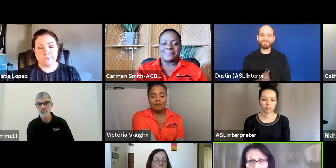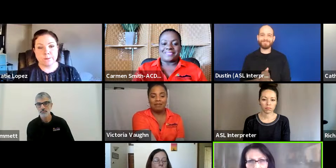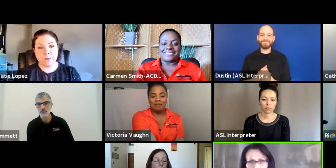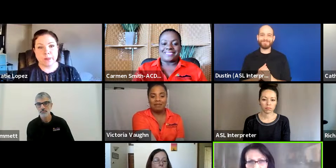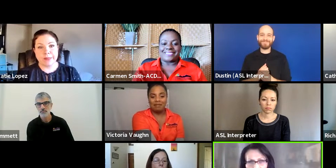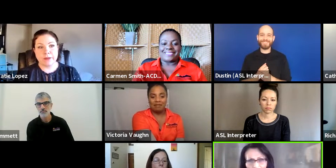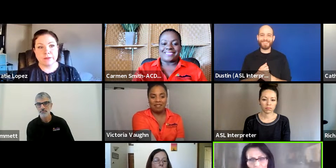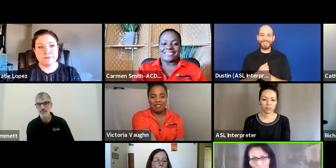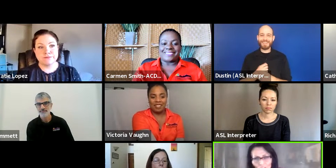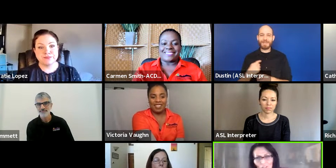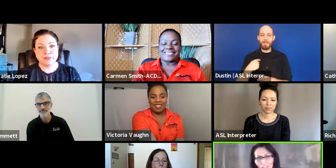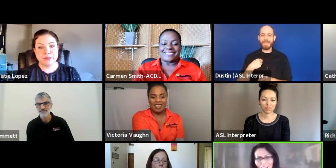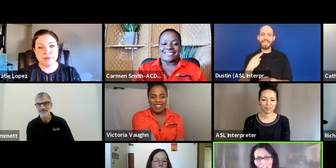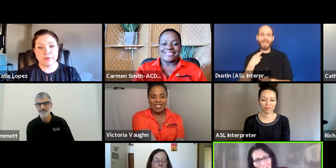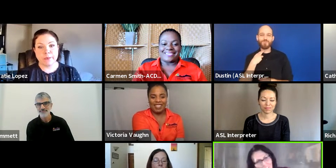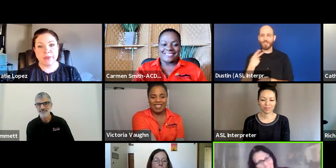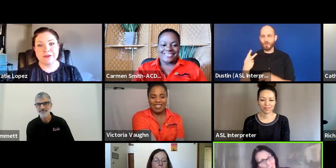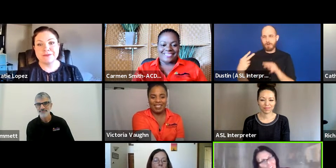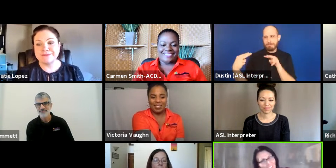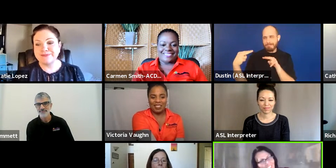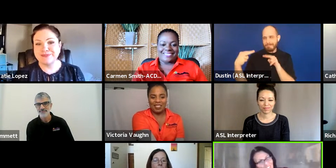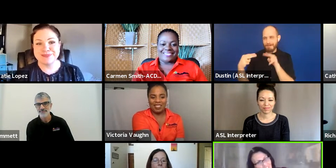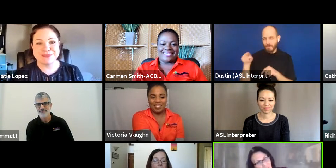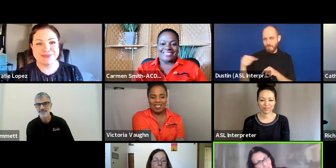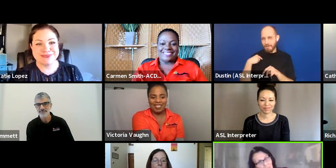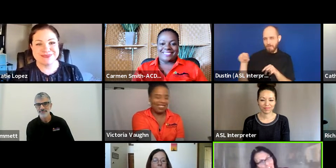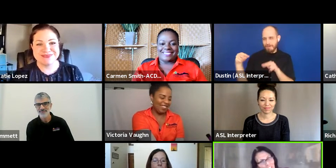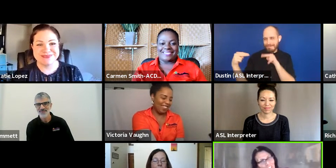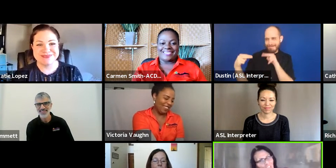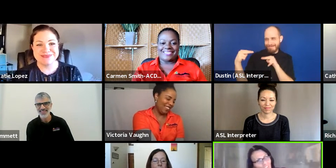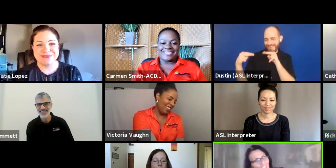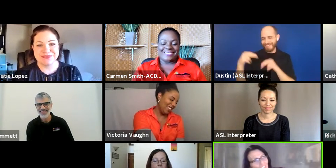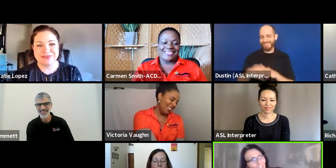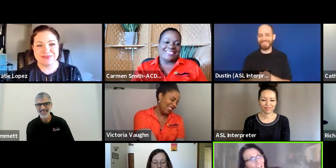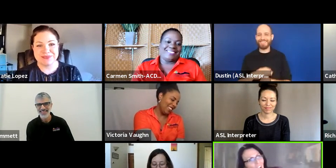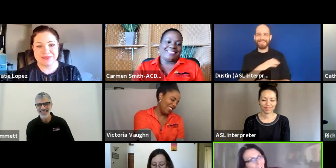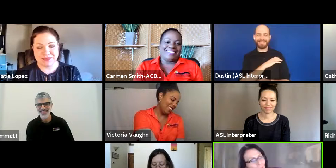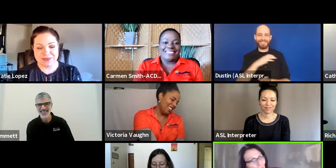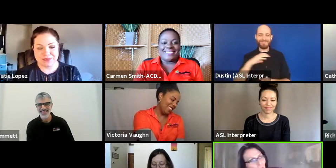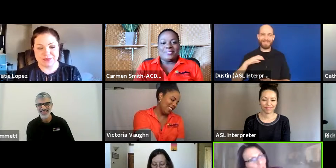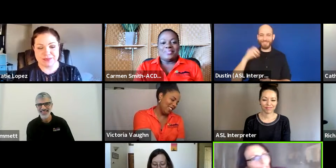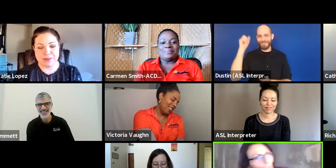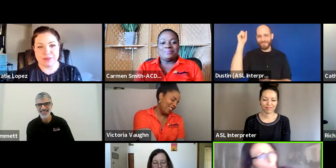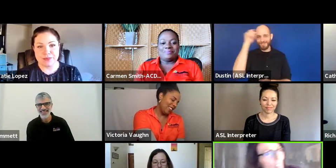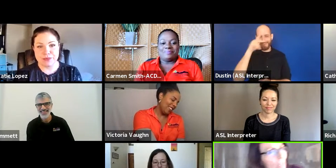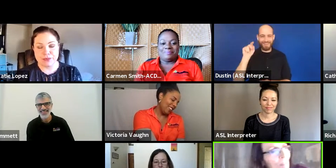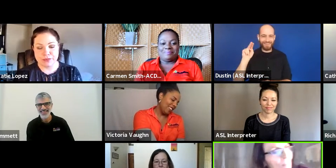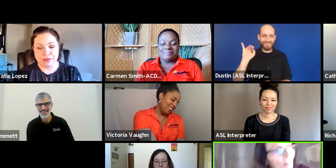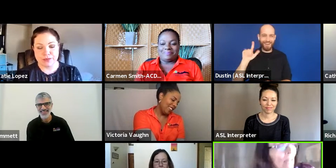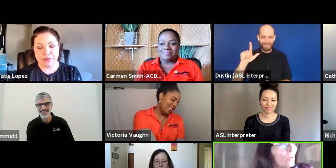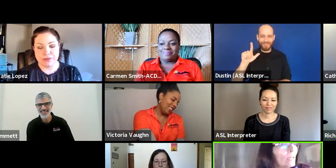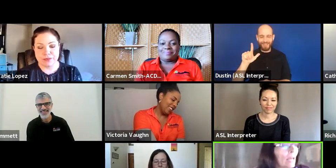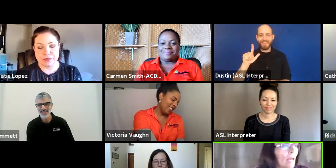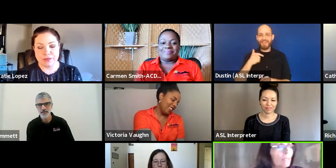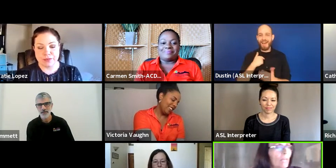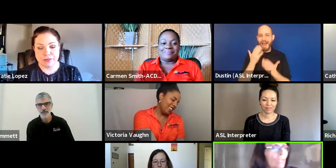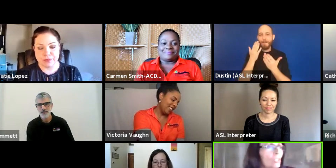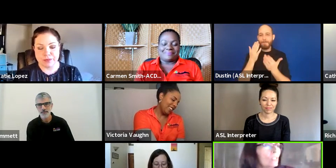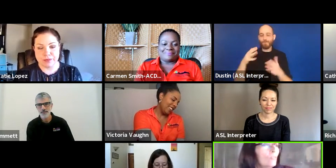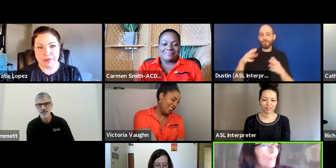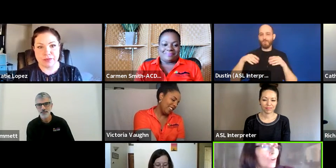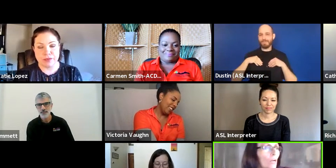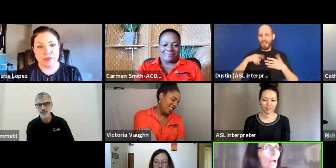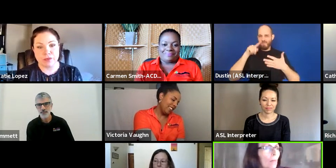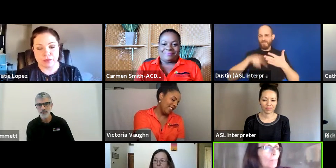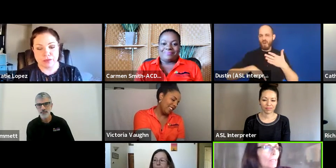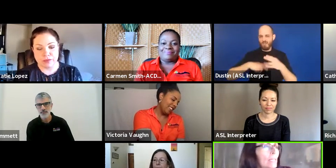Richard and I are eyeing each other. This is Commissioner Kneifel. I move to accept the following